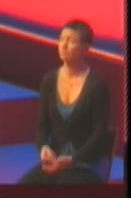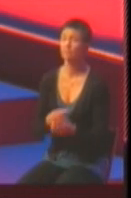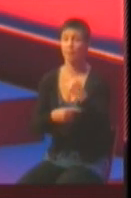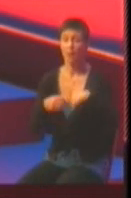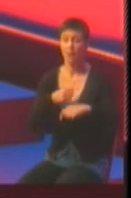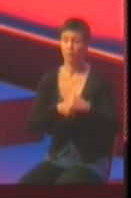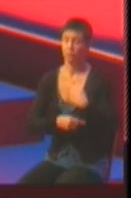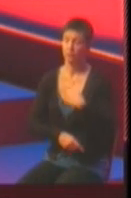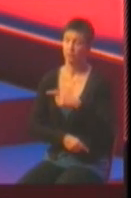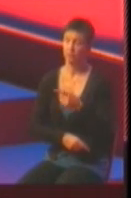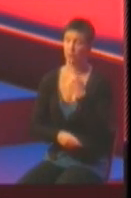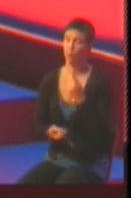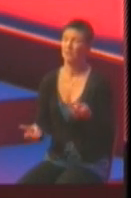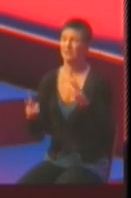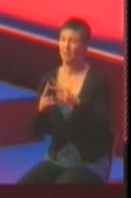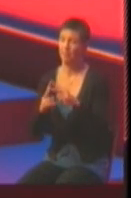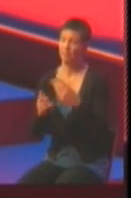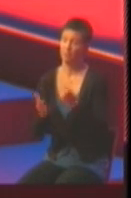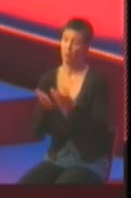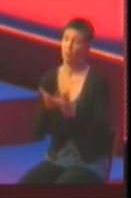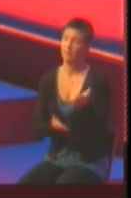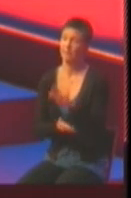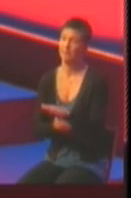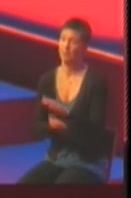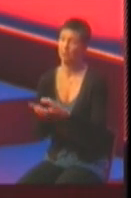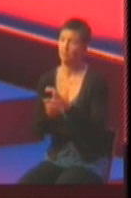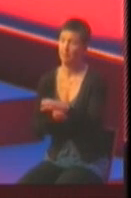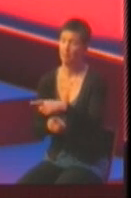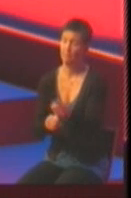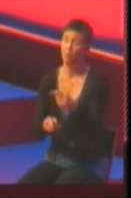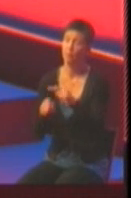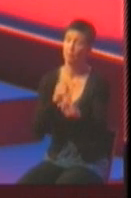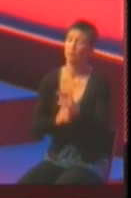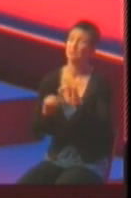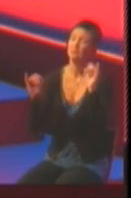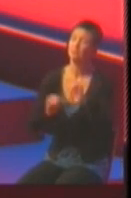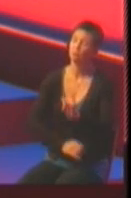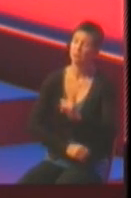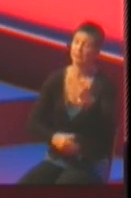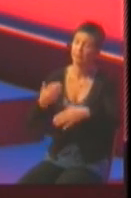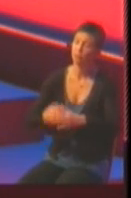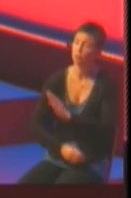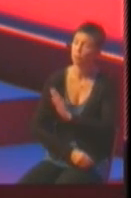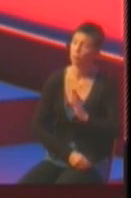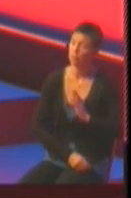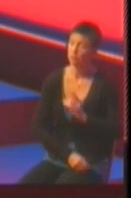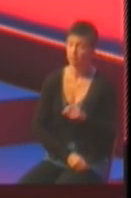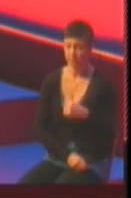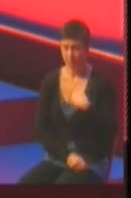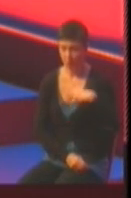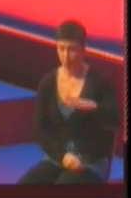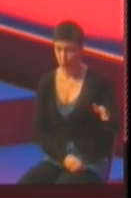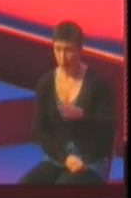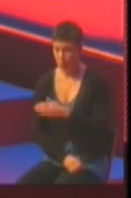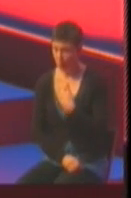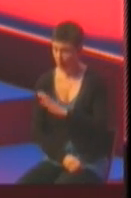Last year, we doubled the upfront lump sum compensation payment for the most seriously injured. However, I want all of our forces